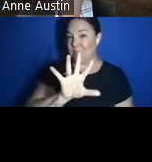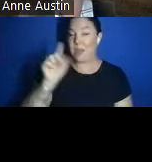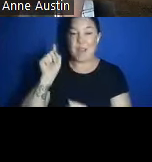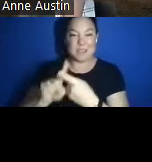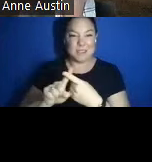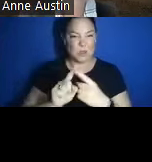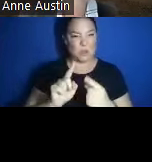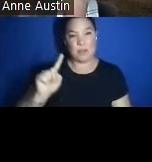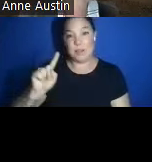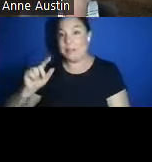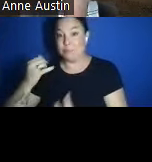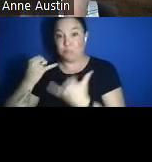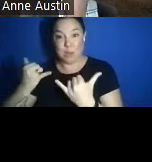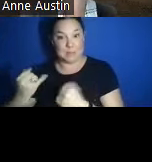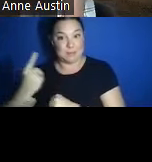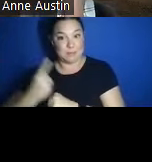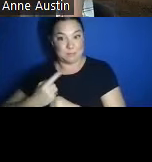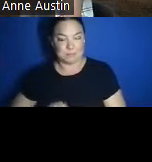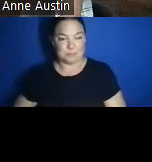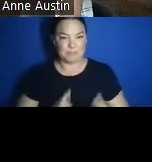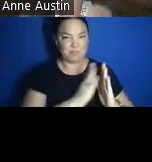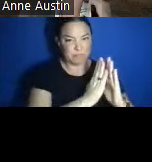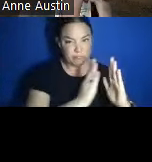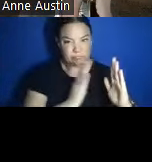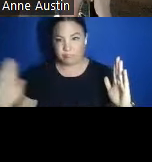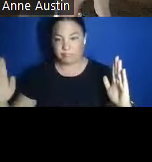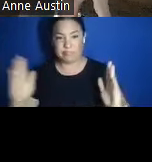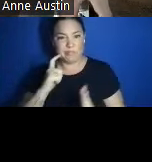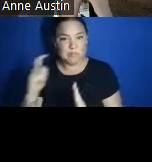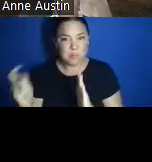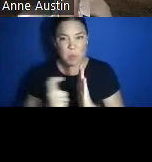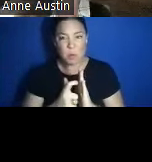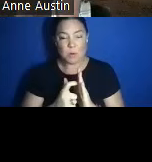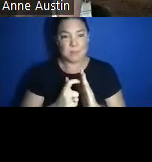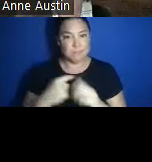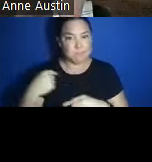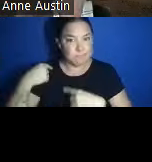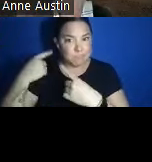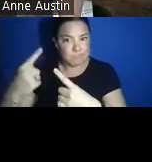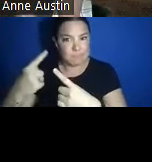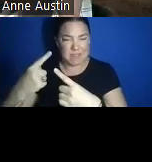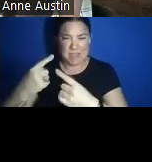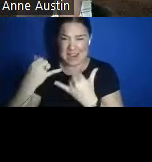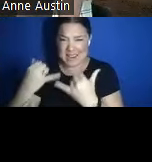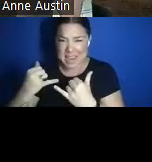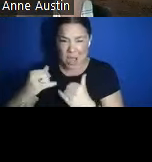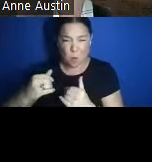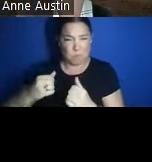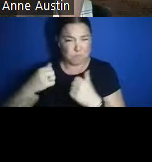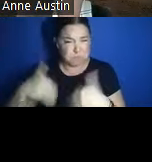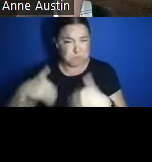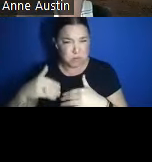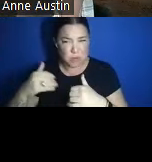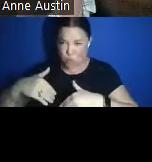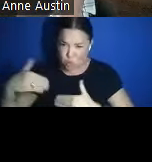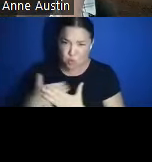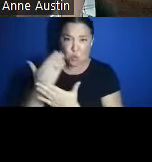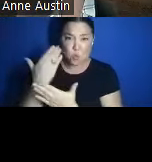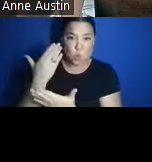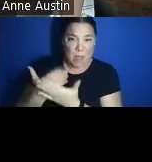present. And what you can see is there has basically been an explosion of new evidence